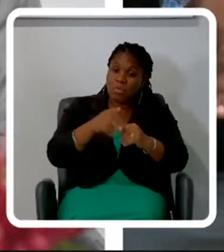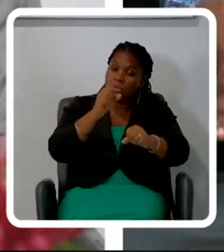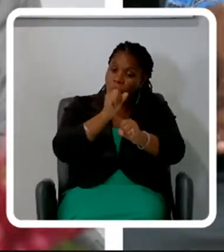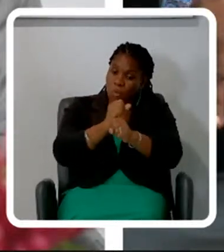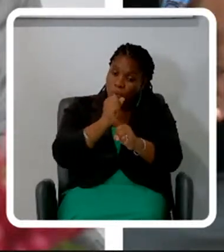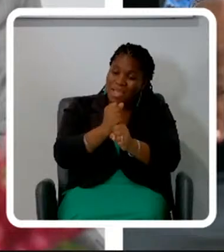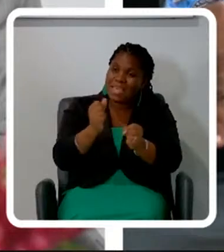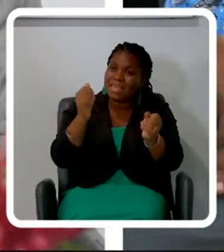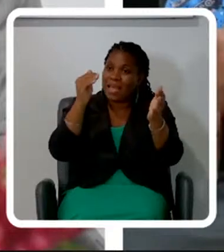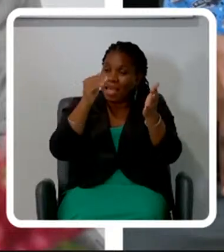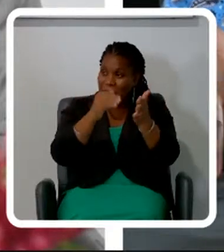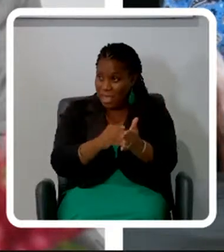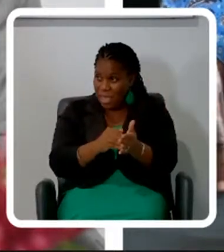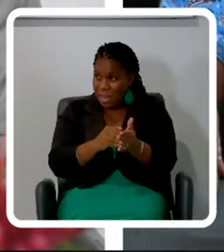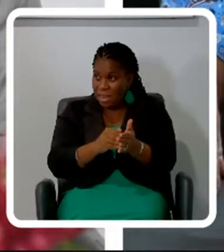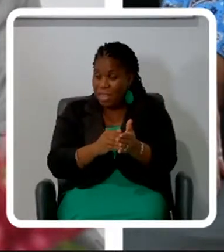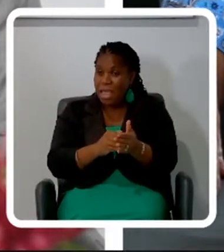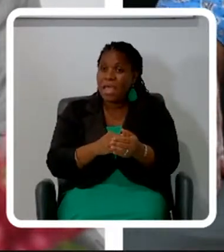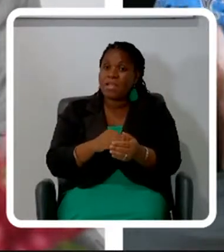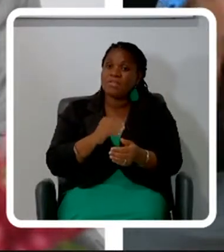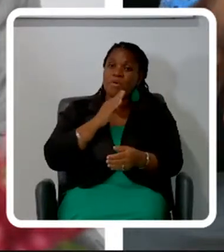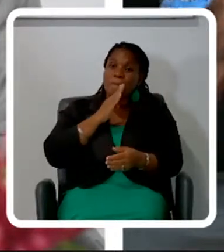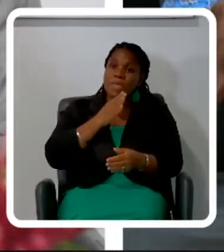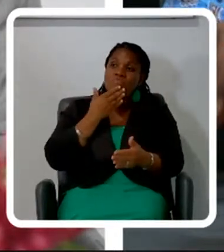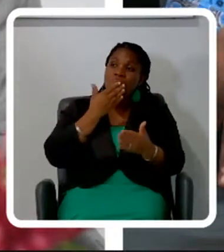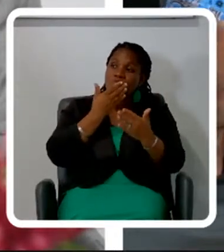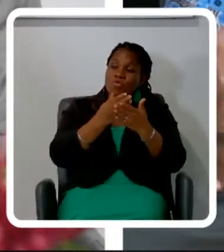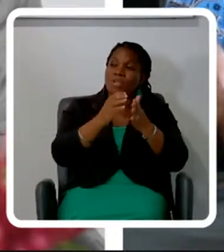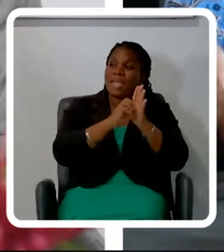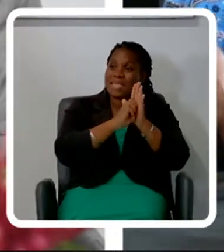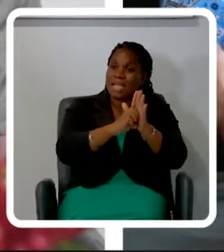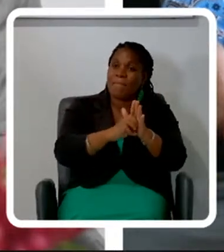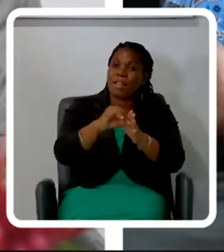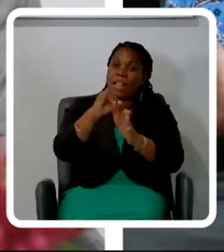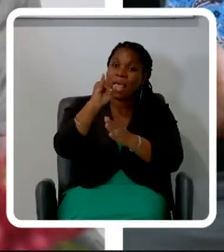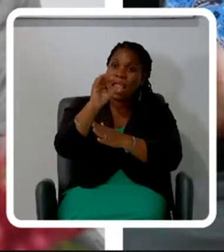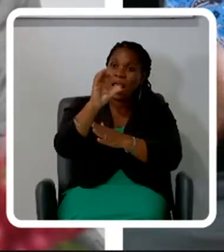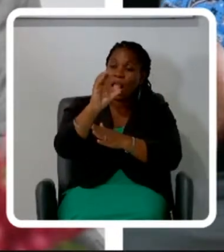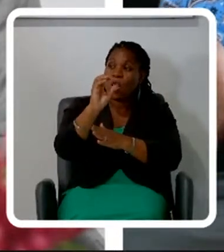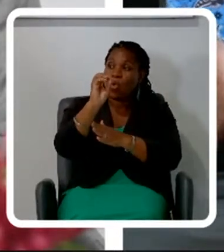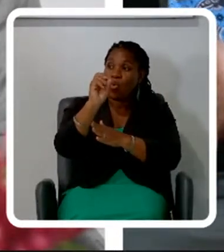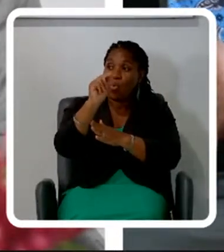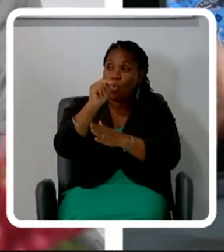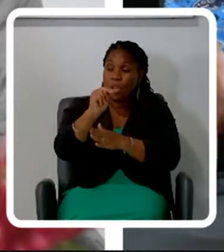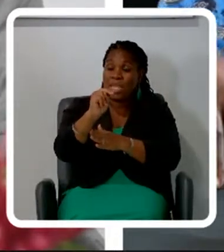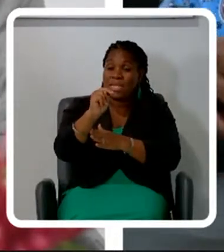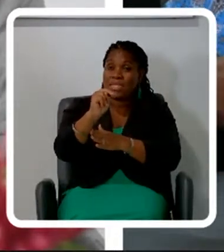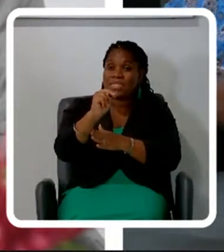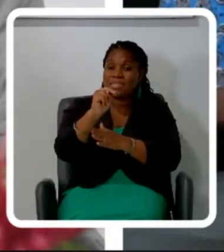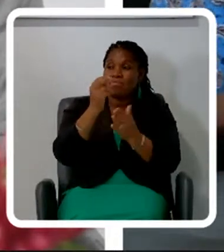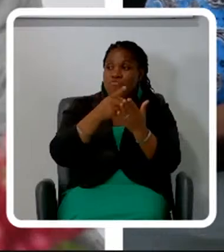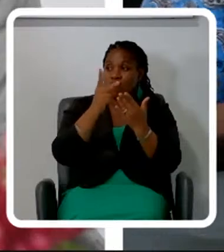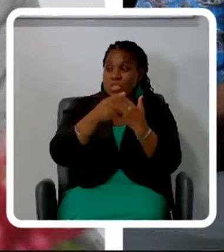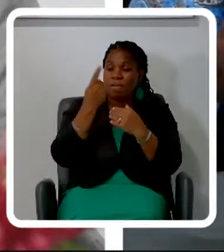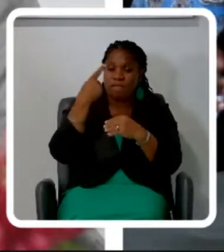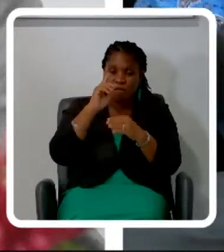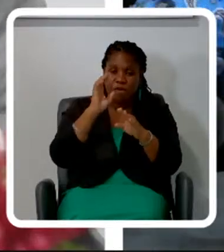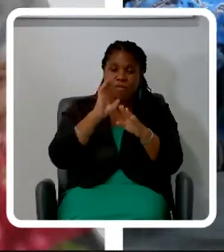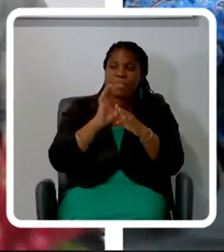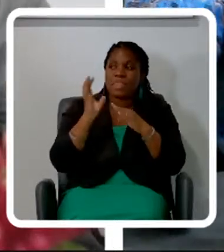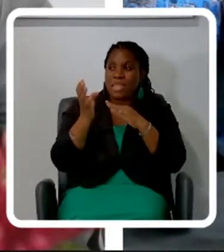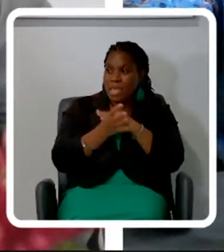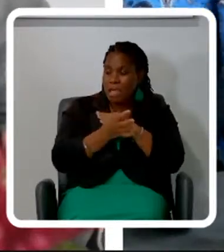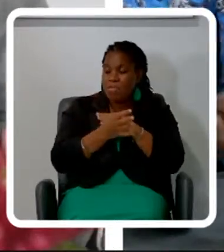of iconic projects for the Caribbean, for the Eastern Caribbean in particular? Those two questions.